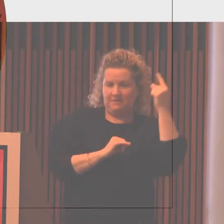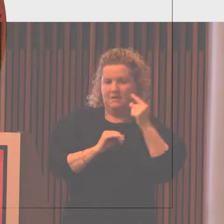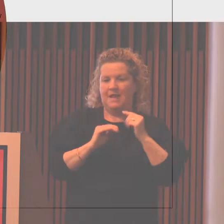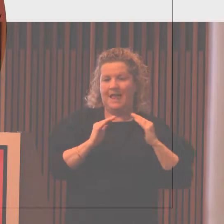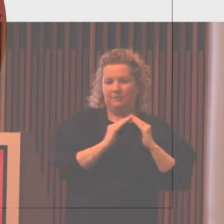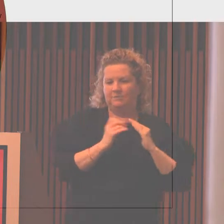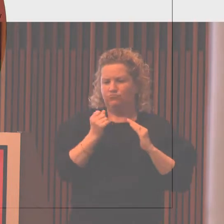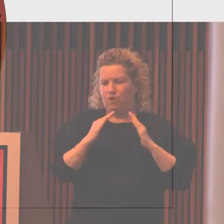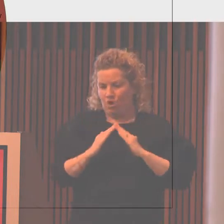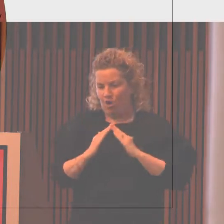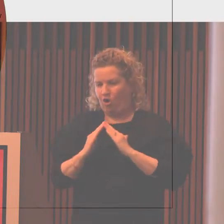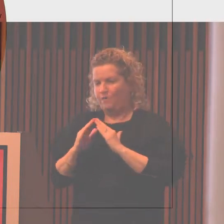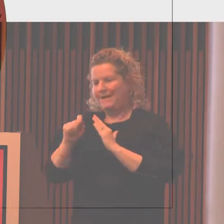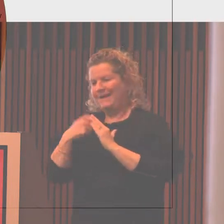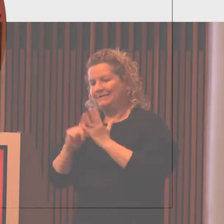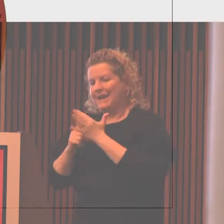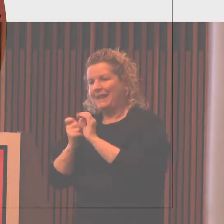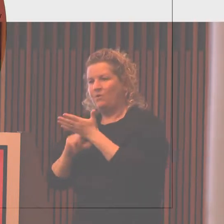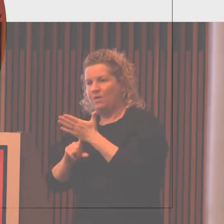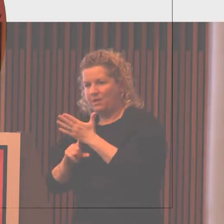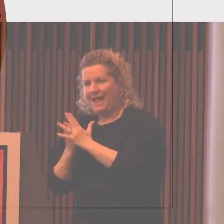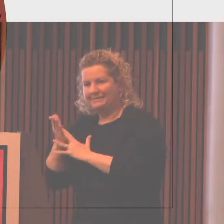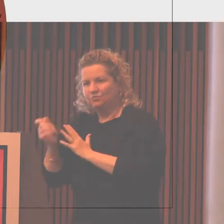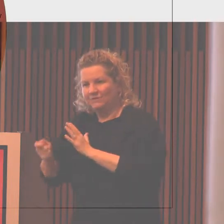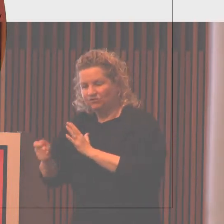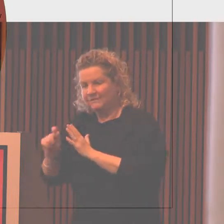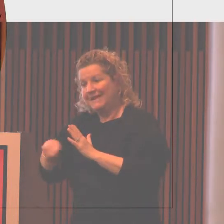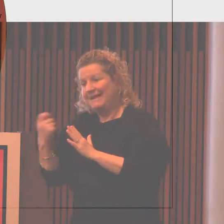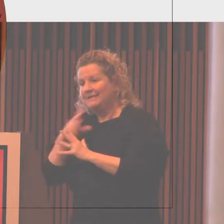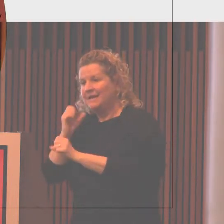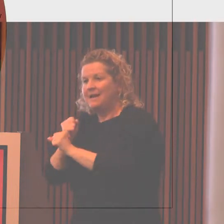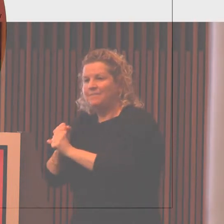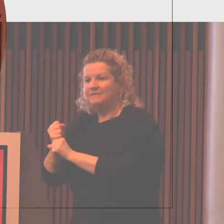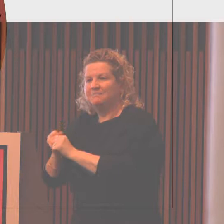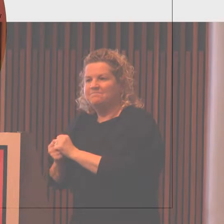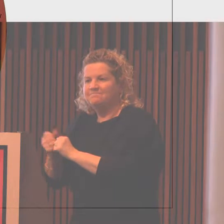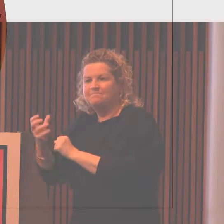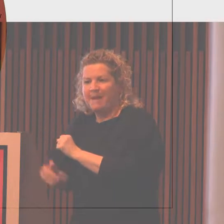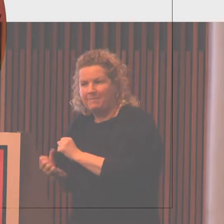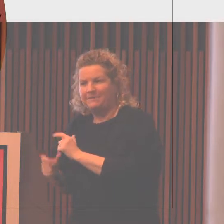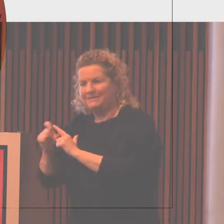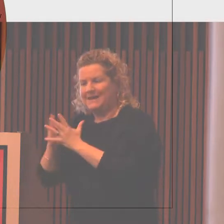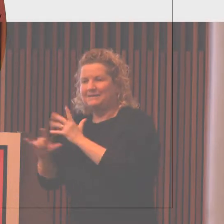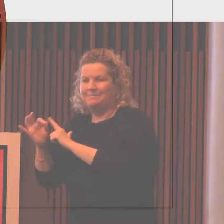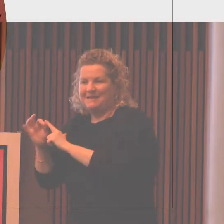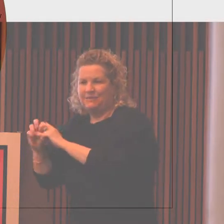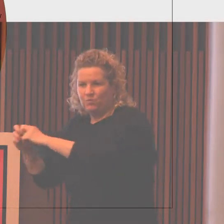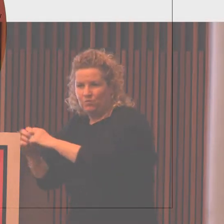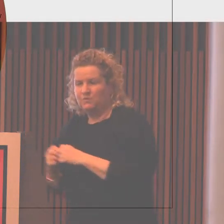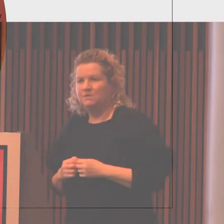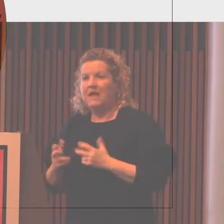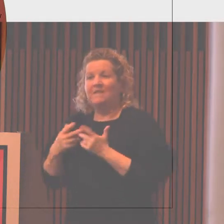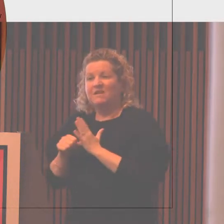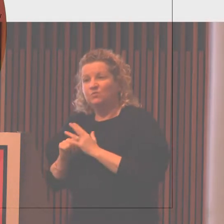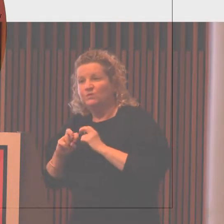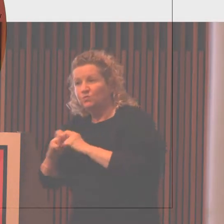housing/homelessness, then legal/access to justice. The next one is government payments, so that's predominantly DSP issues, other finance